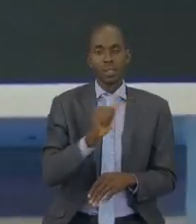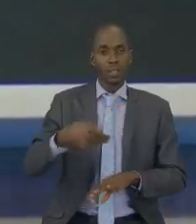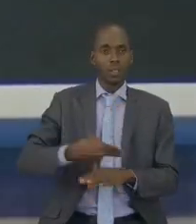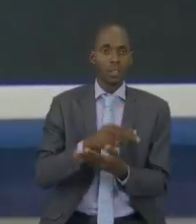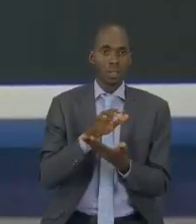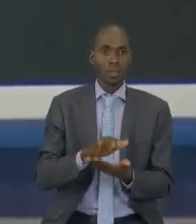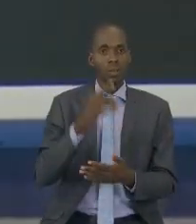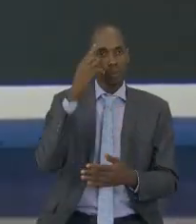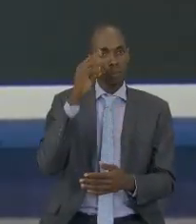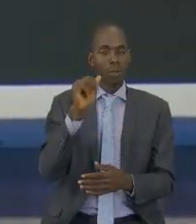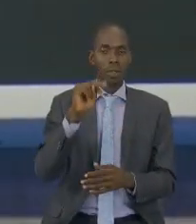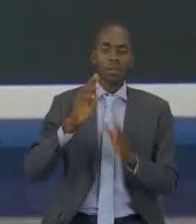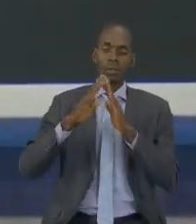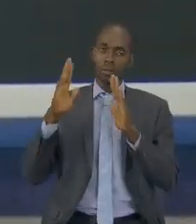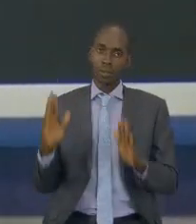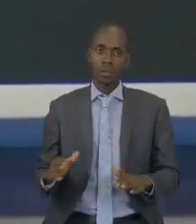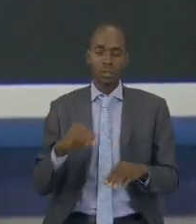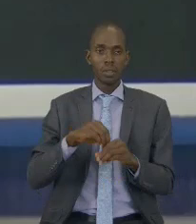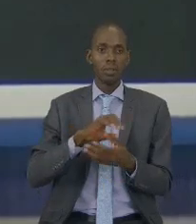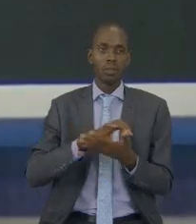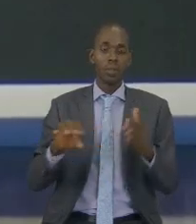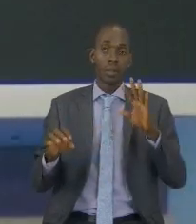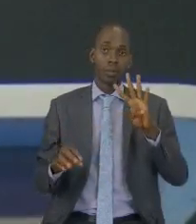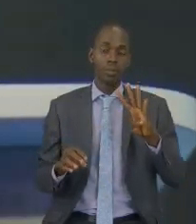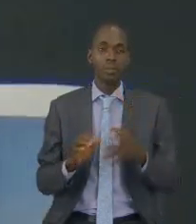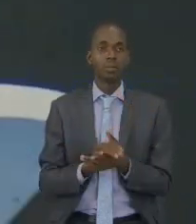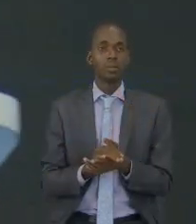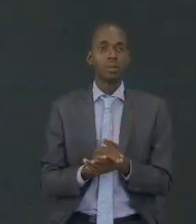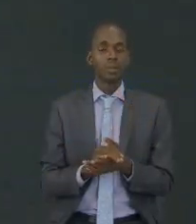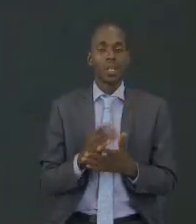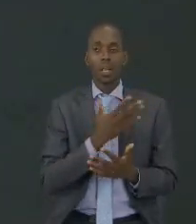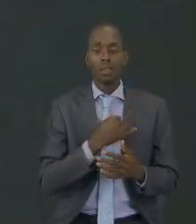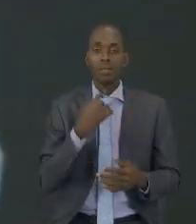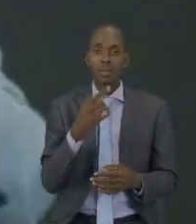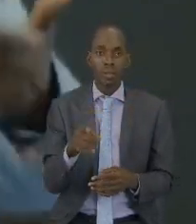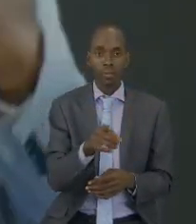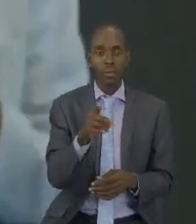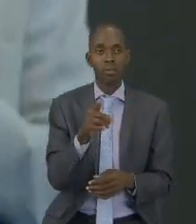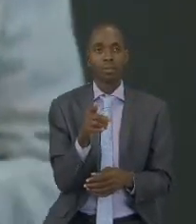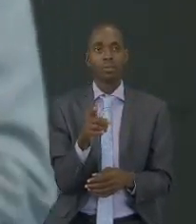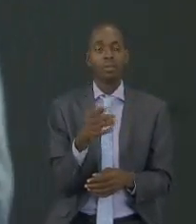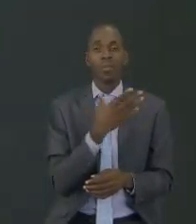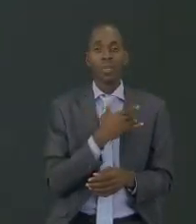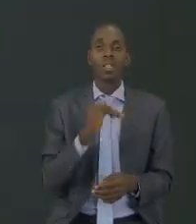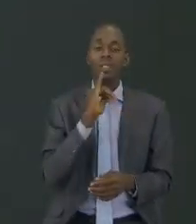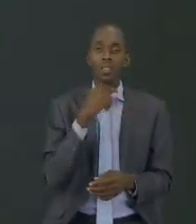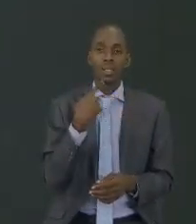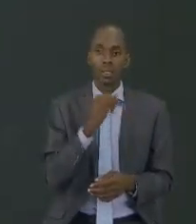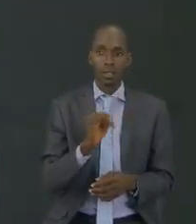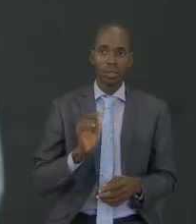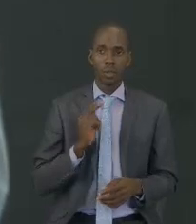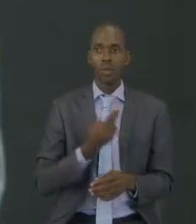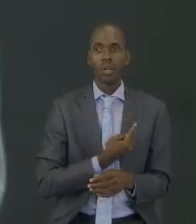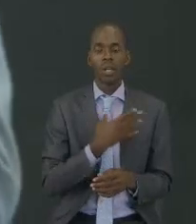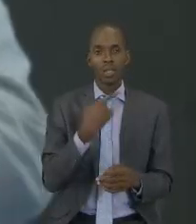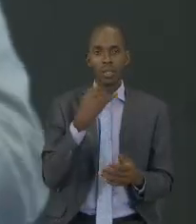one house." And then he says in verse 4, he tells them, and he's telling us, he